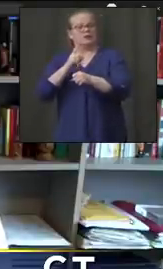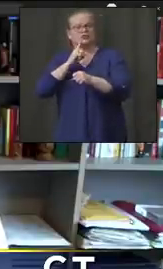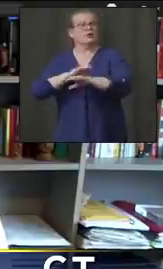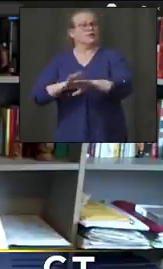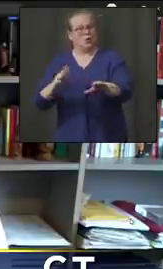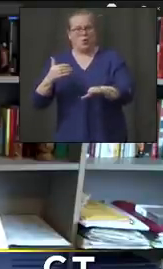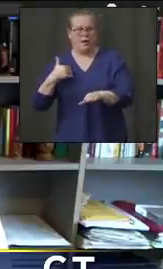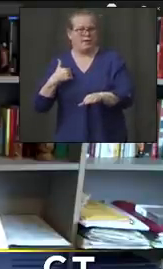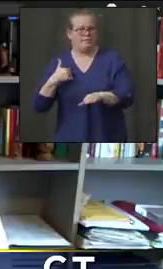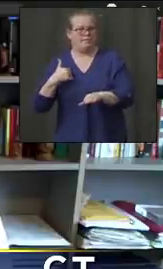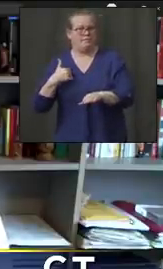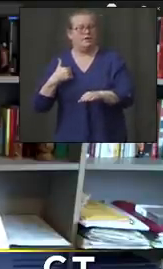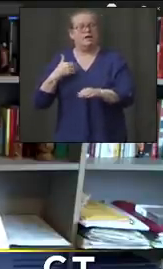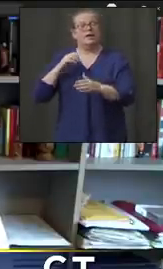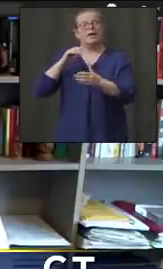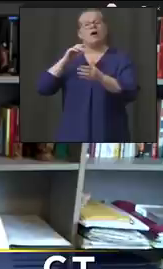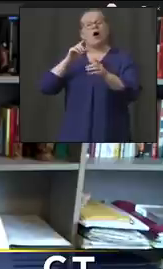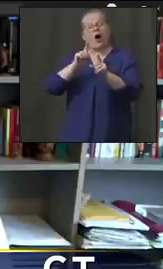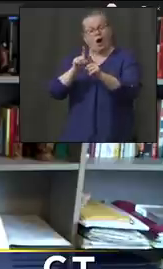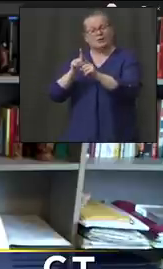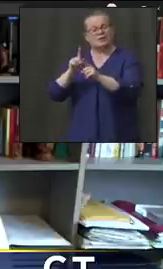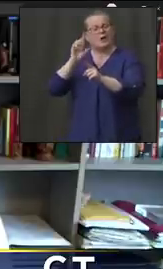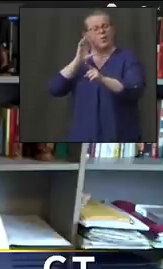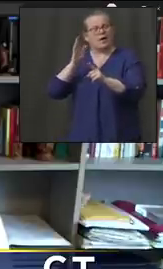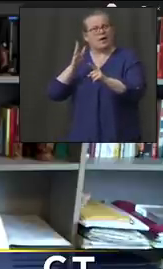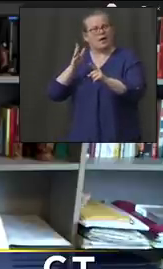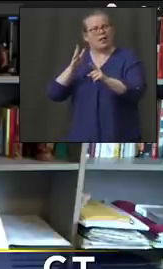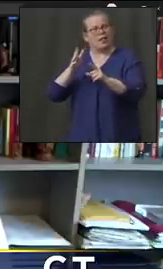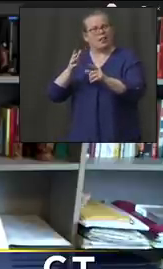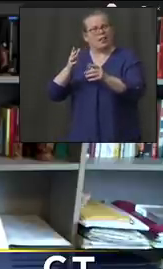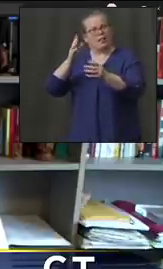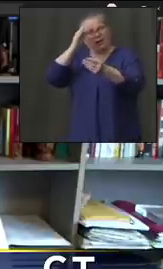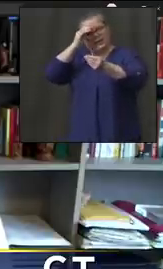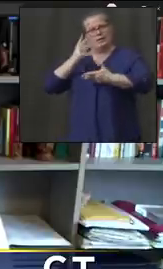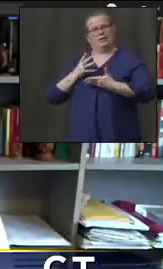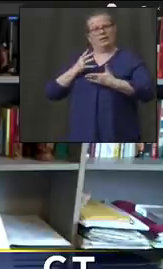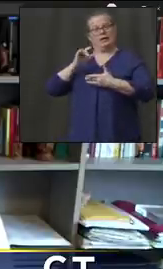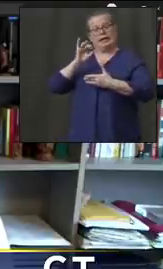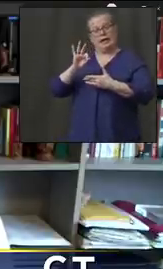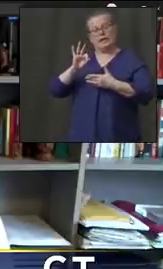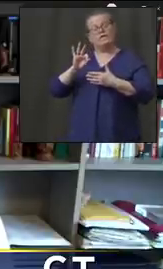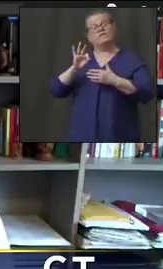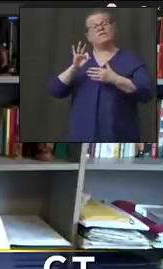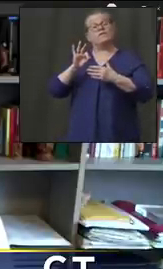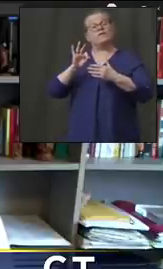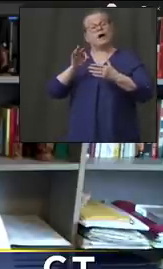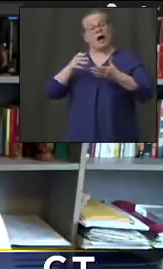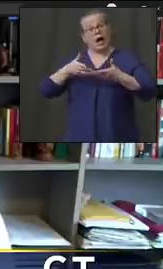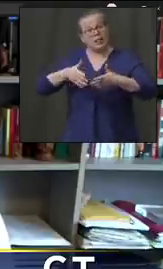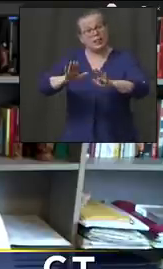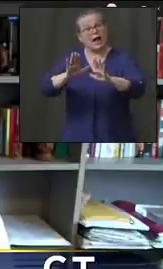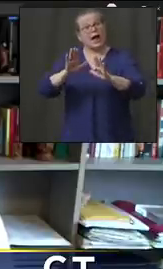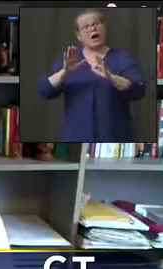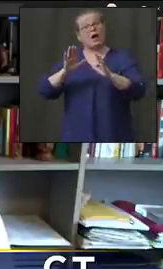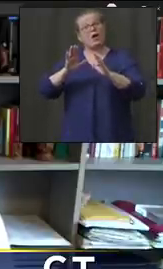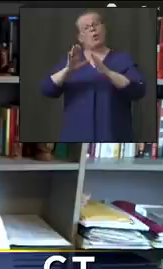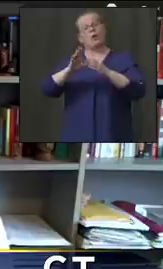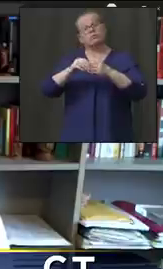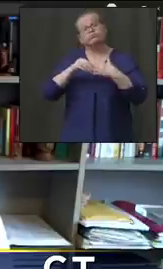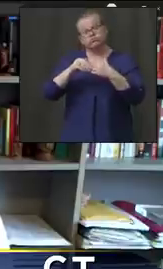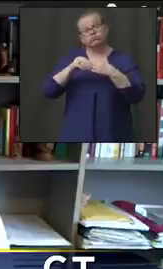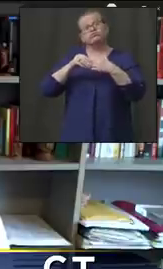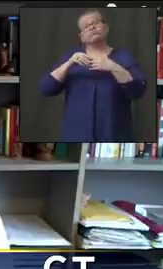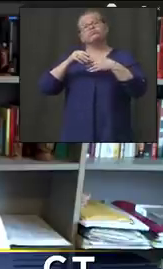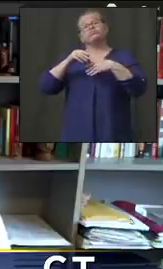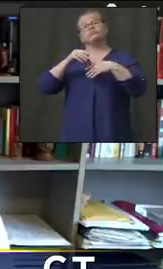allows us to learn whether by loosening up these restrictions and actually, but at the same time, enforcing strong